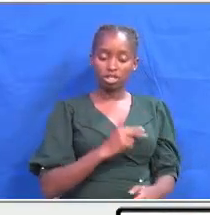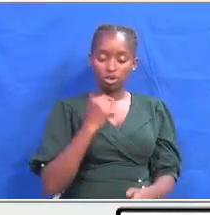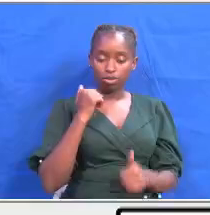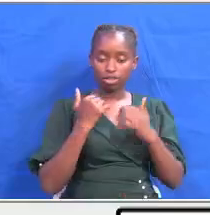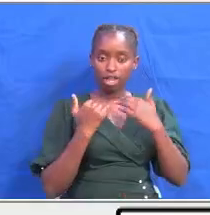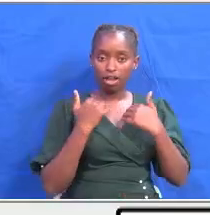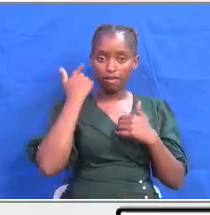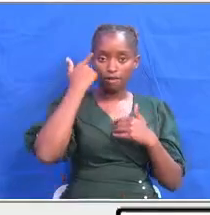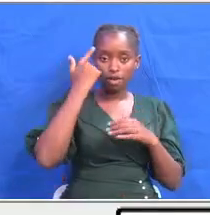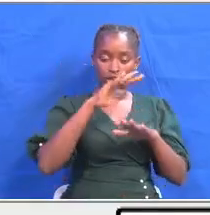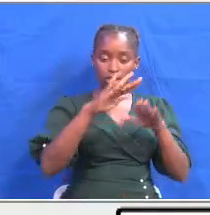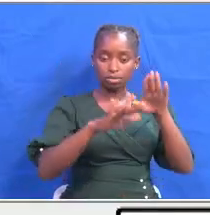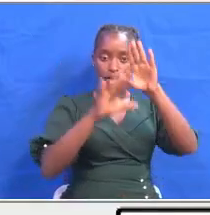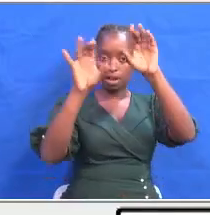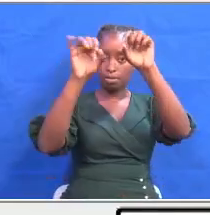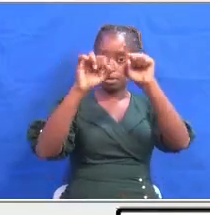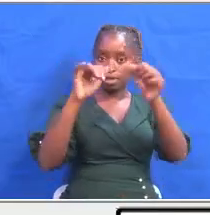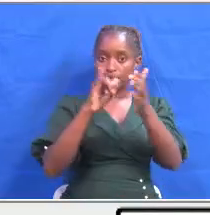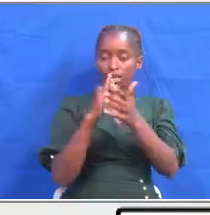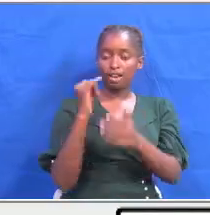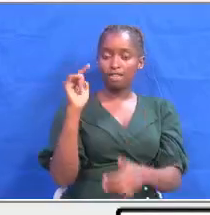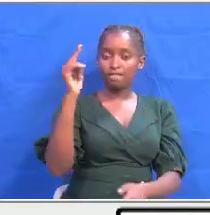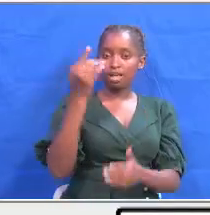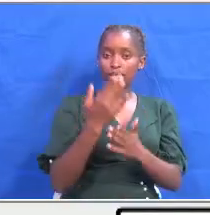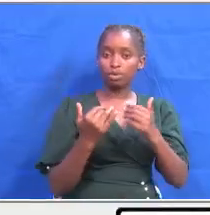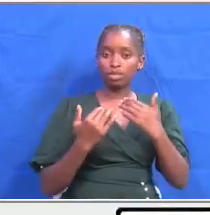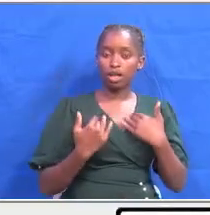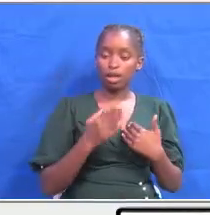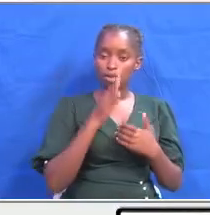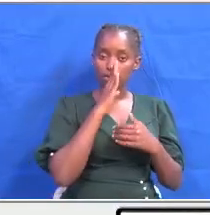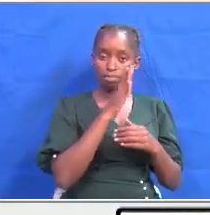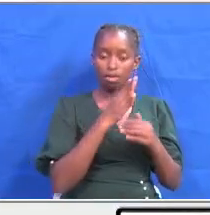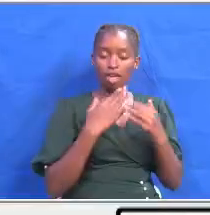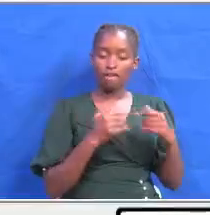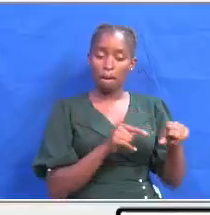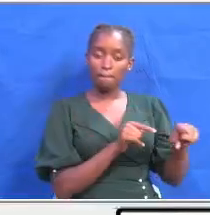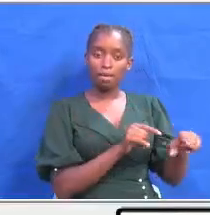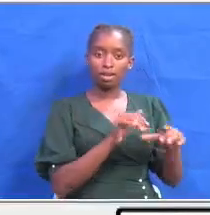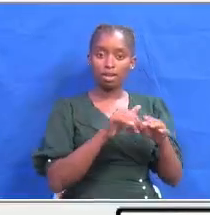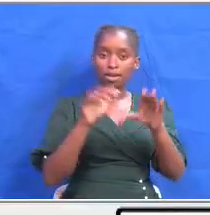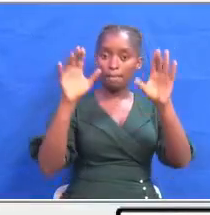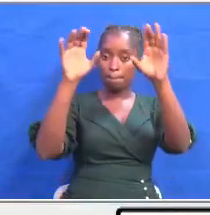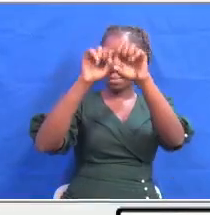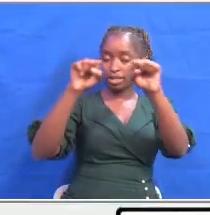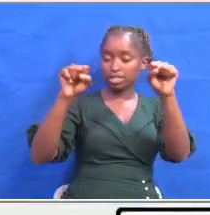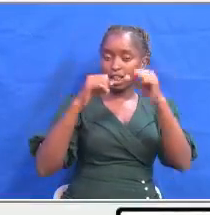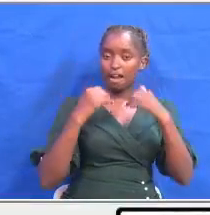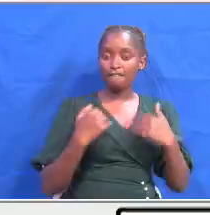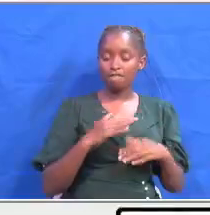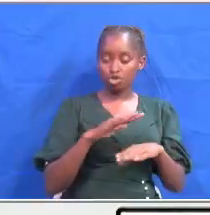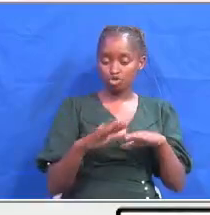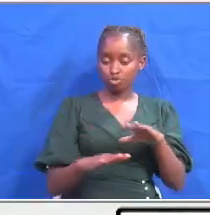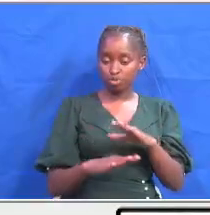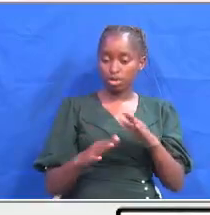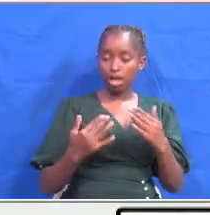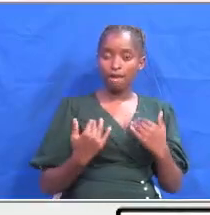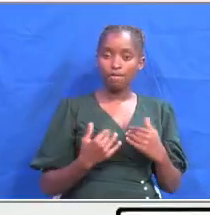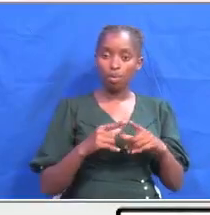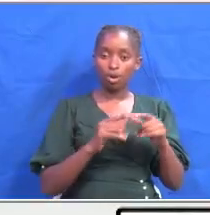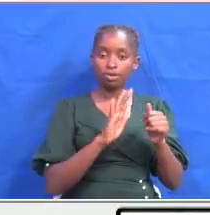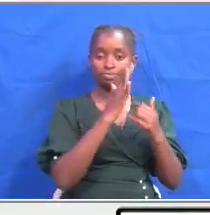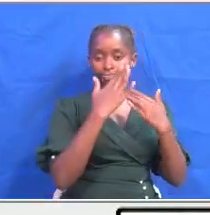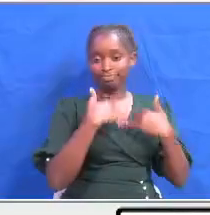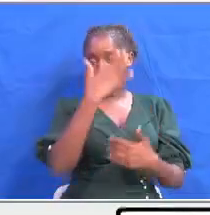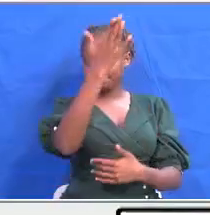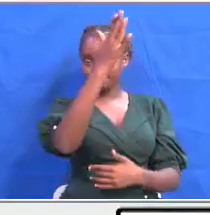had. And that's one thing that is being put on the feet of the president, that he promised, he gave his word, that his deputy president will never be harassed and all those